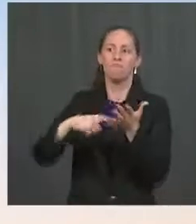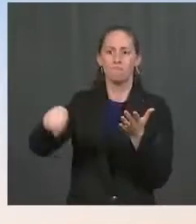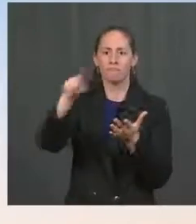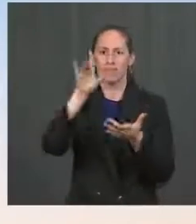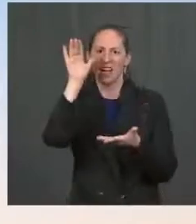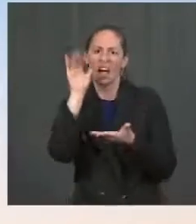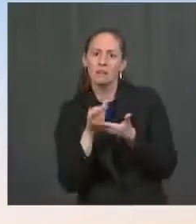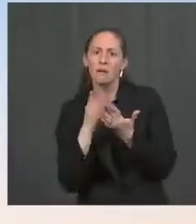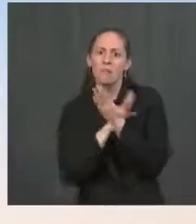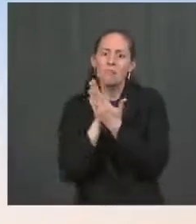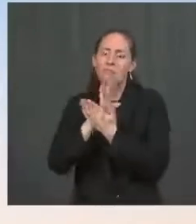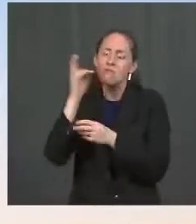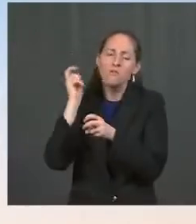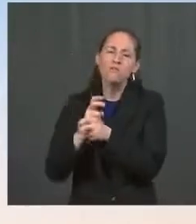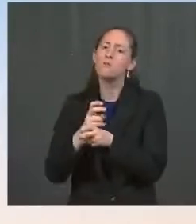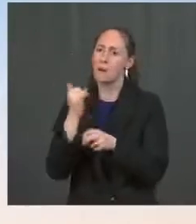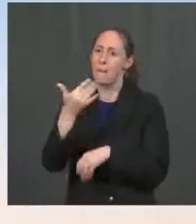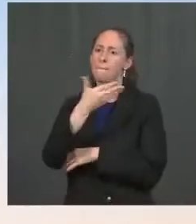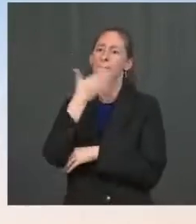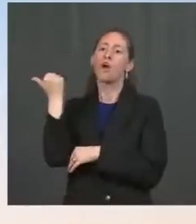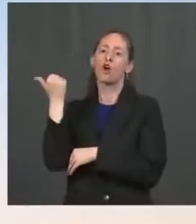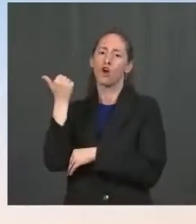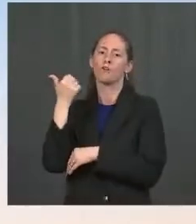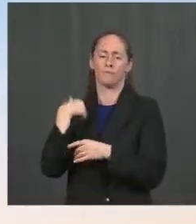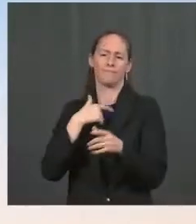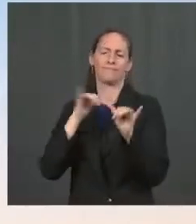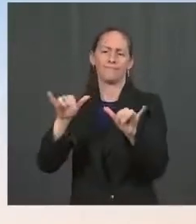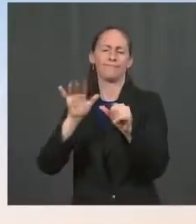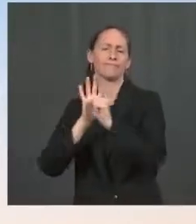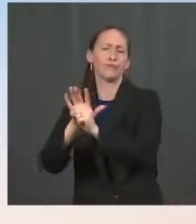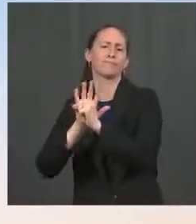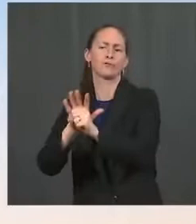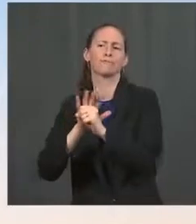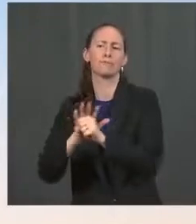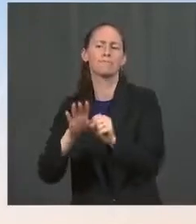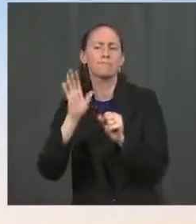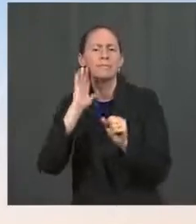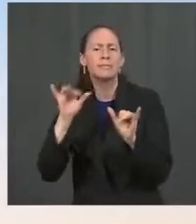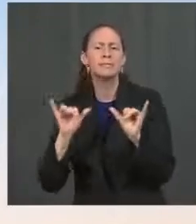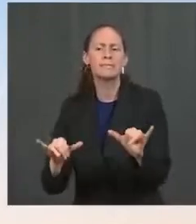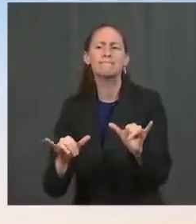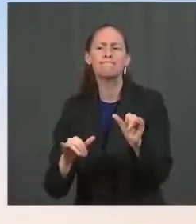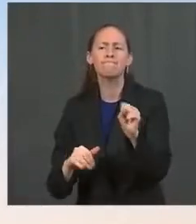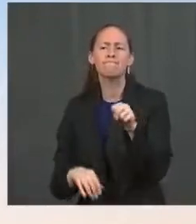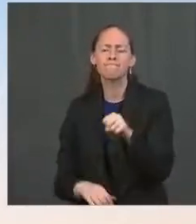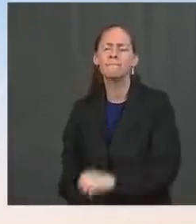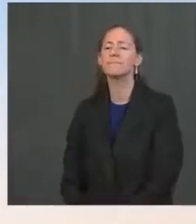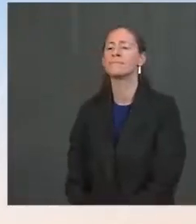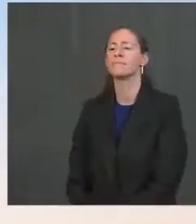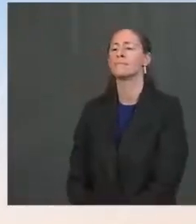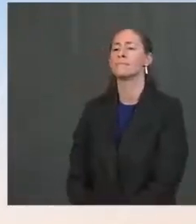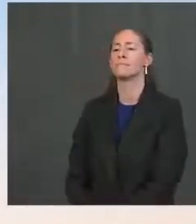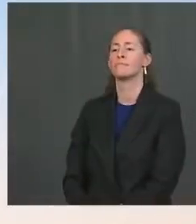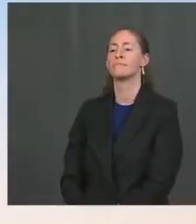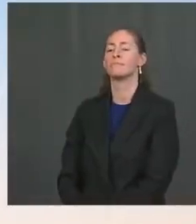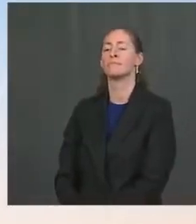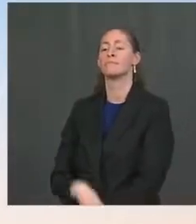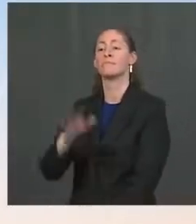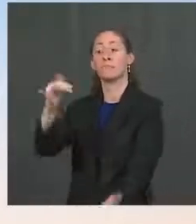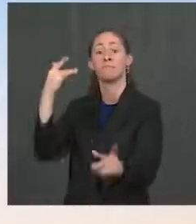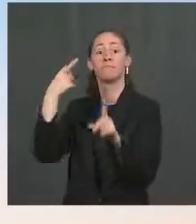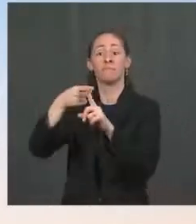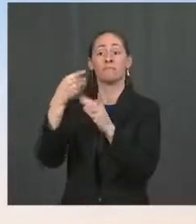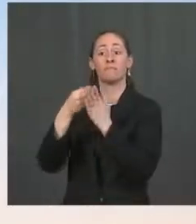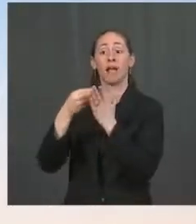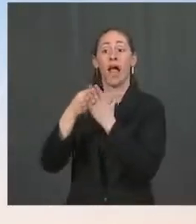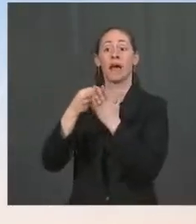and we're going to continue to press forward on that in the days ahead. I would say that the money from the American Rescue Plan as it relates